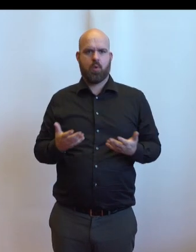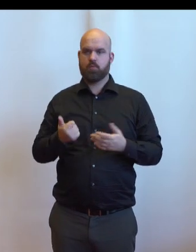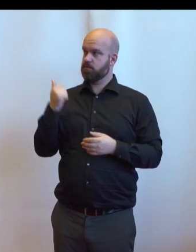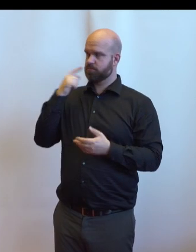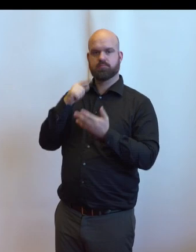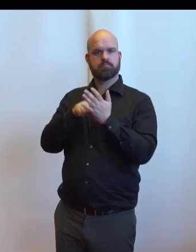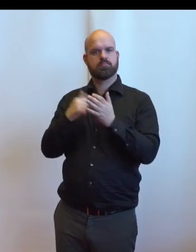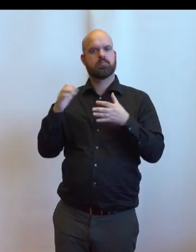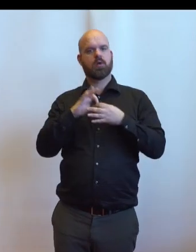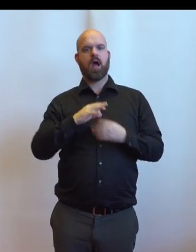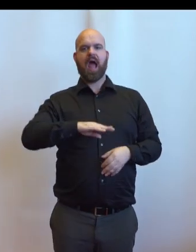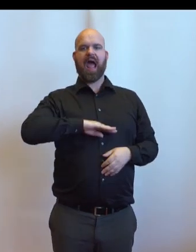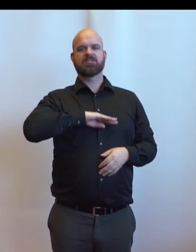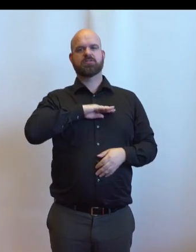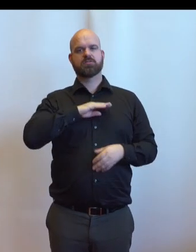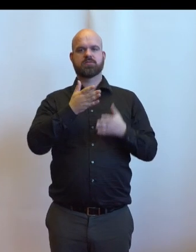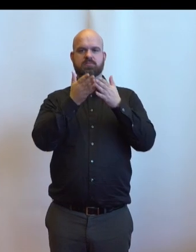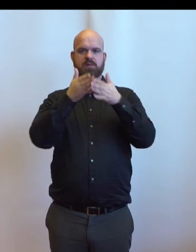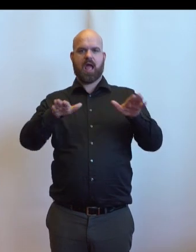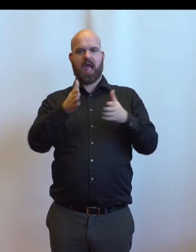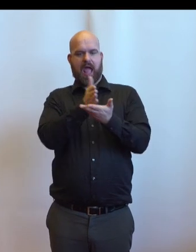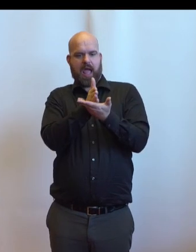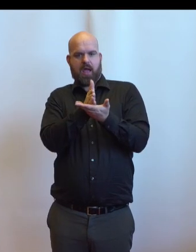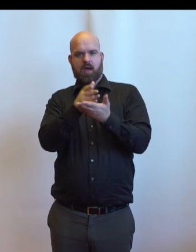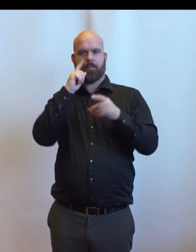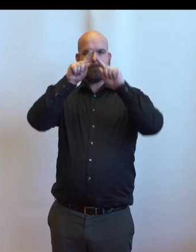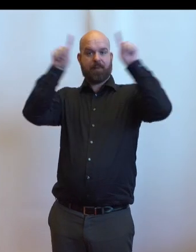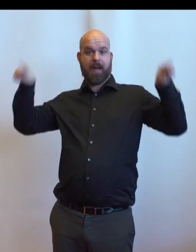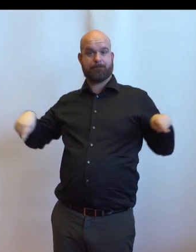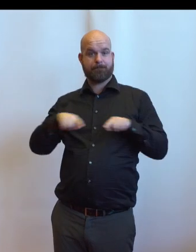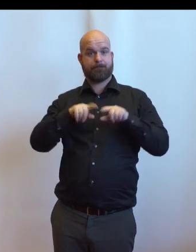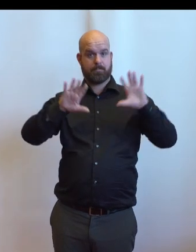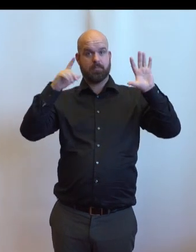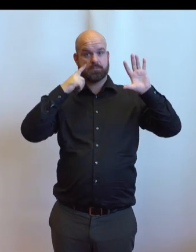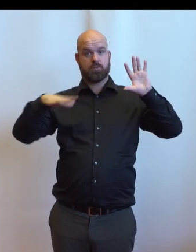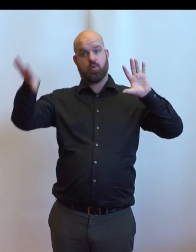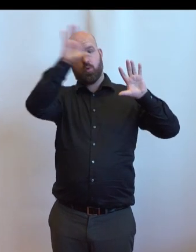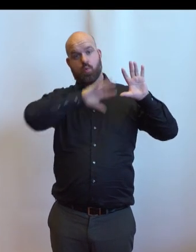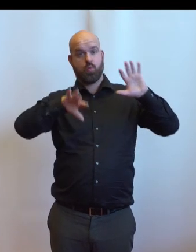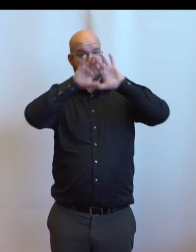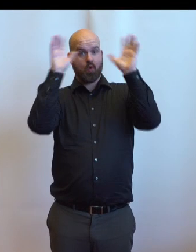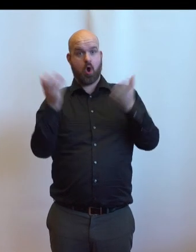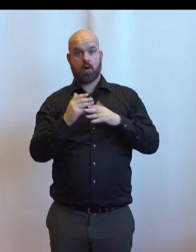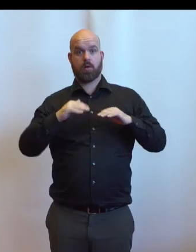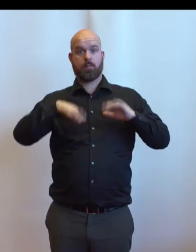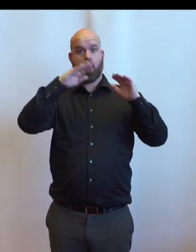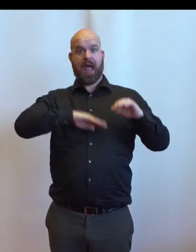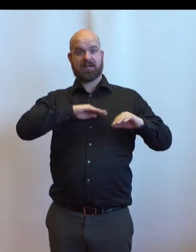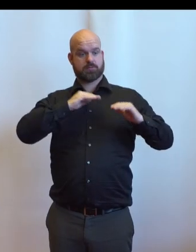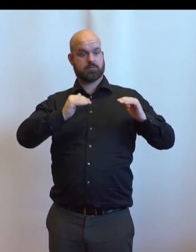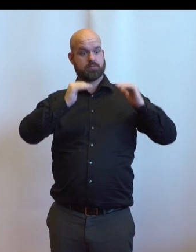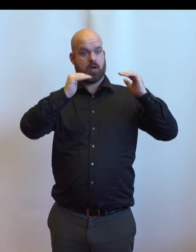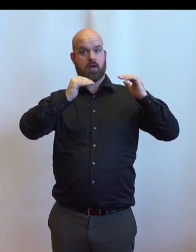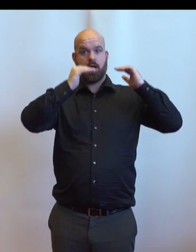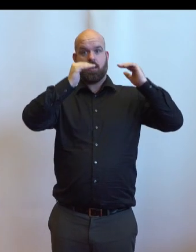that populations are aging rapidly. And with age comes disability. As we get older, we start to function less well